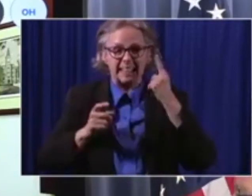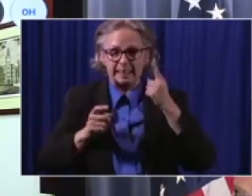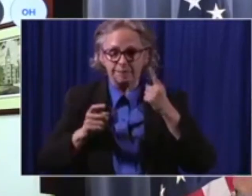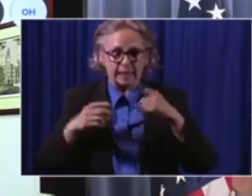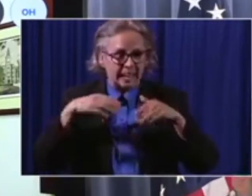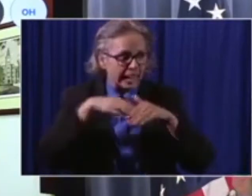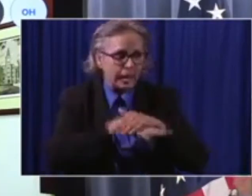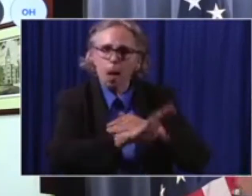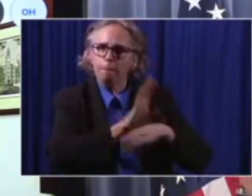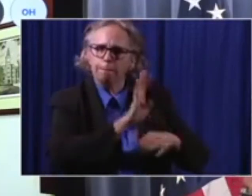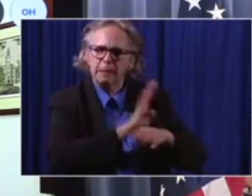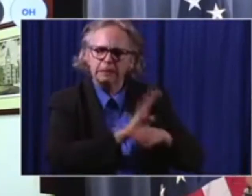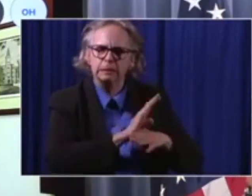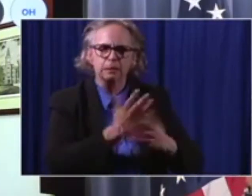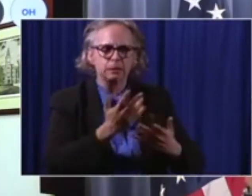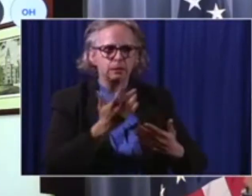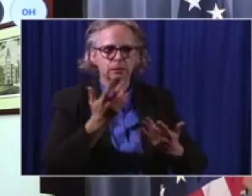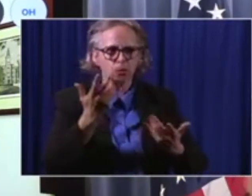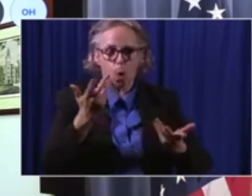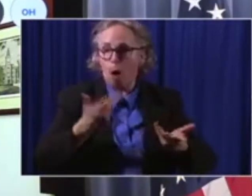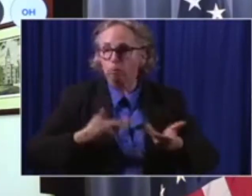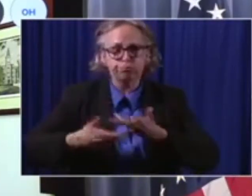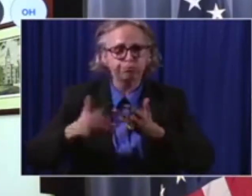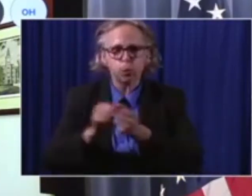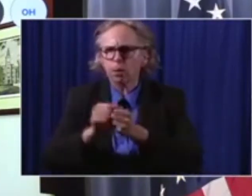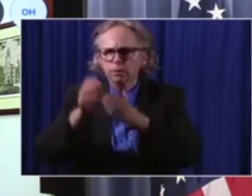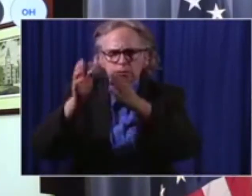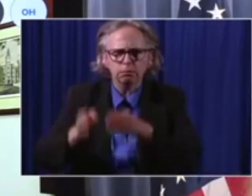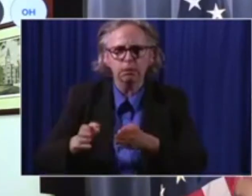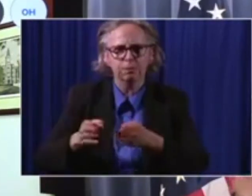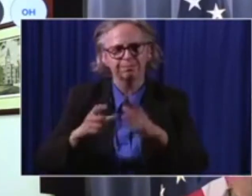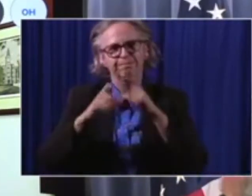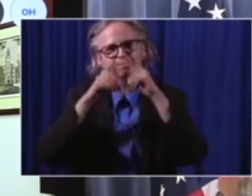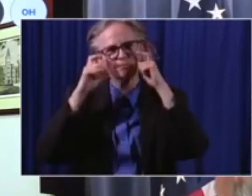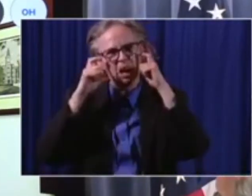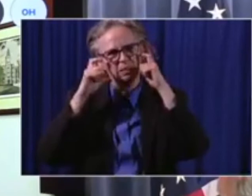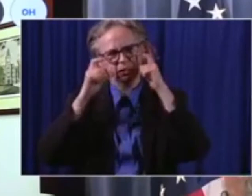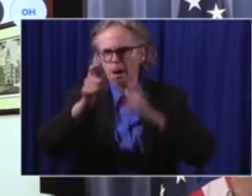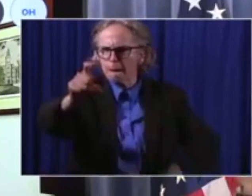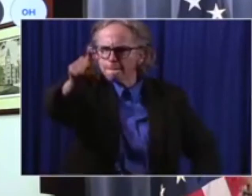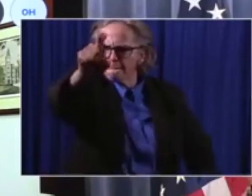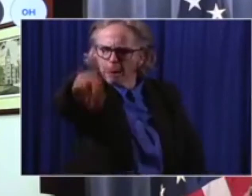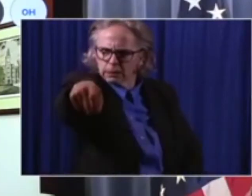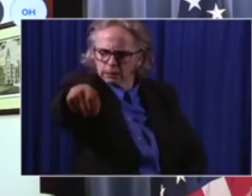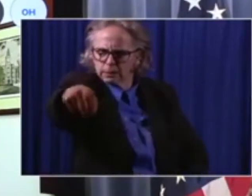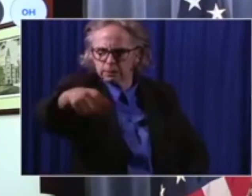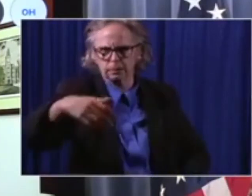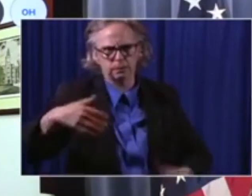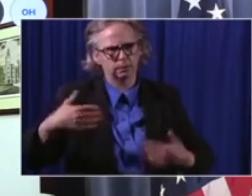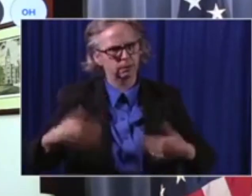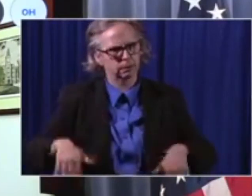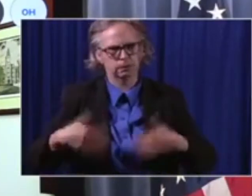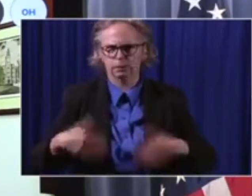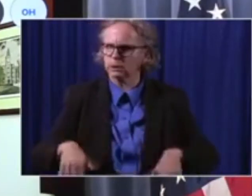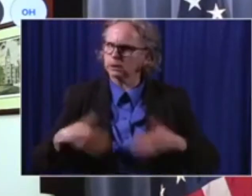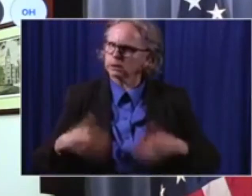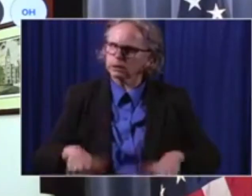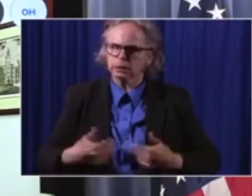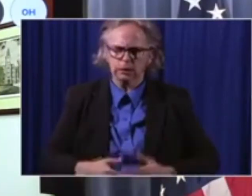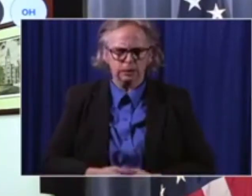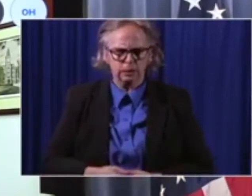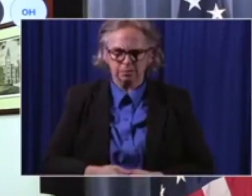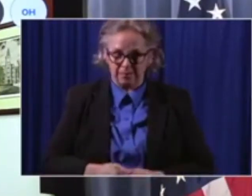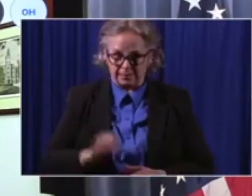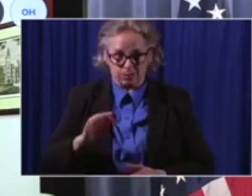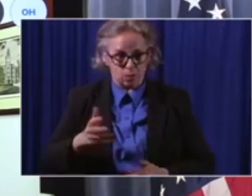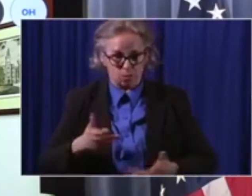you're going to be directly interacting with others, not kind of outside of those you live with in your home, you really